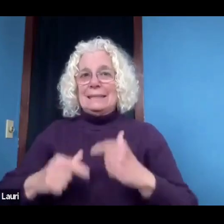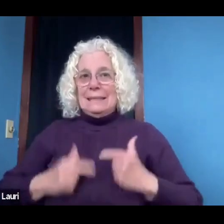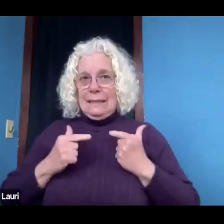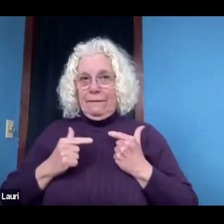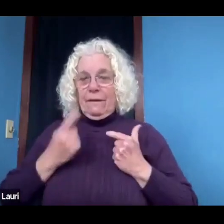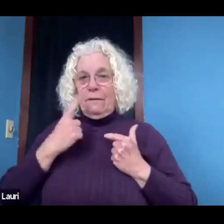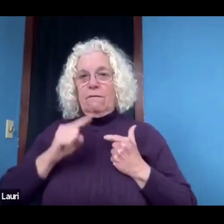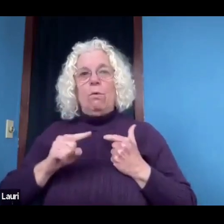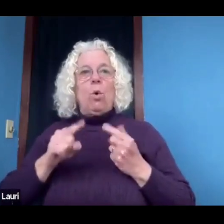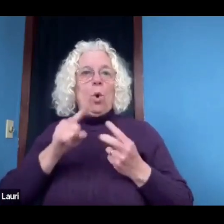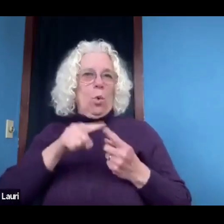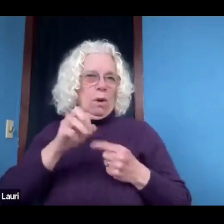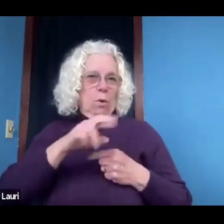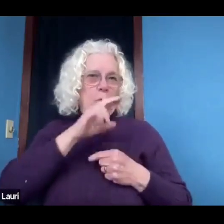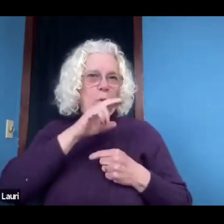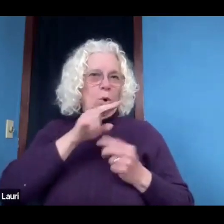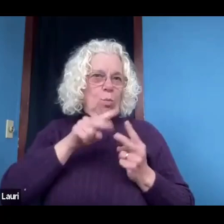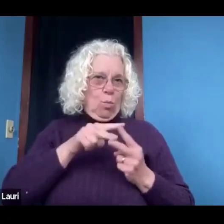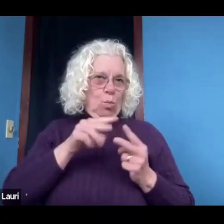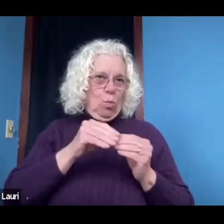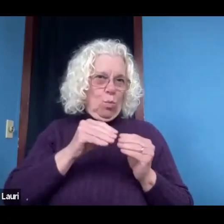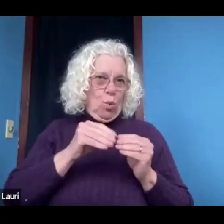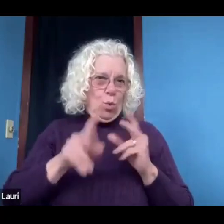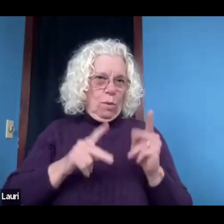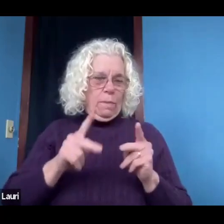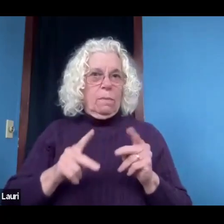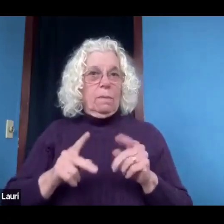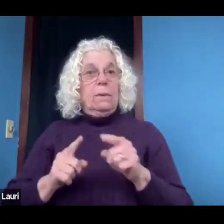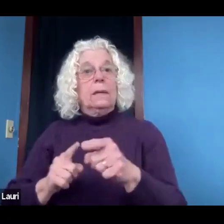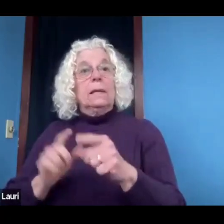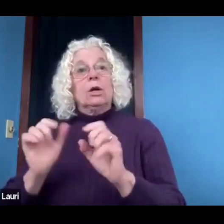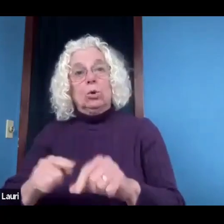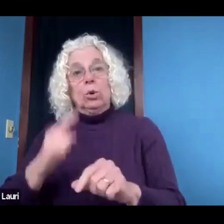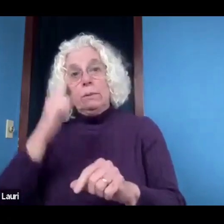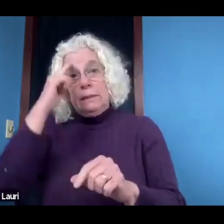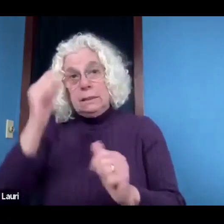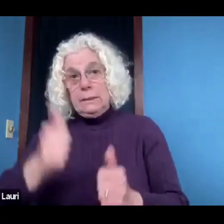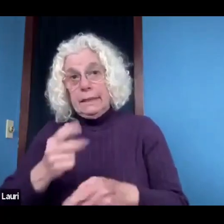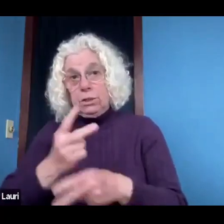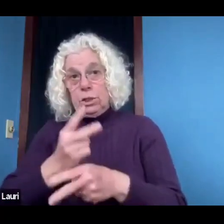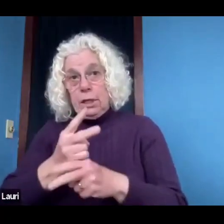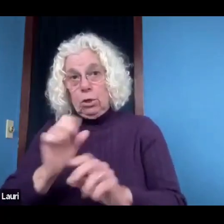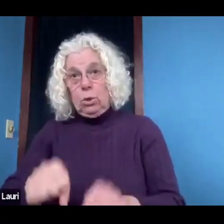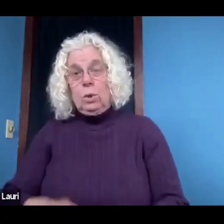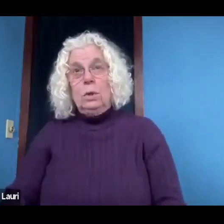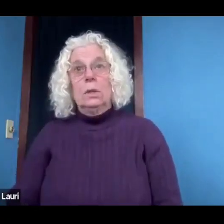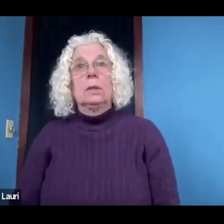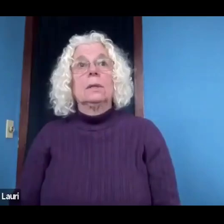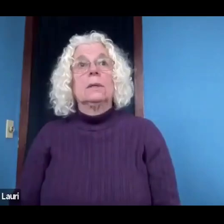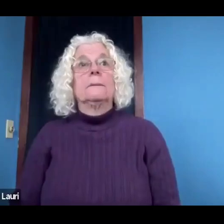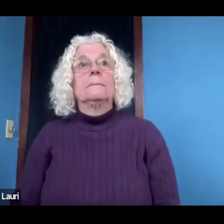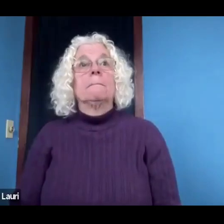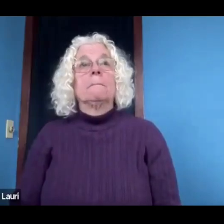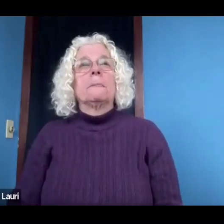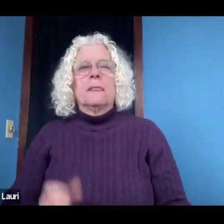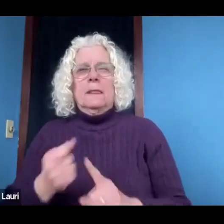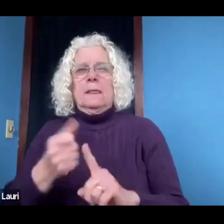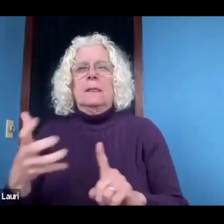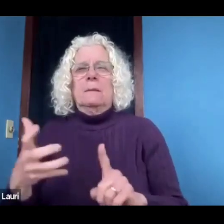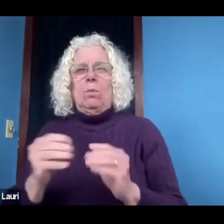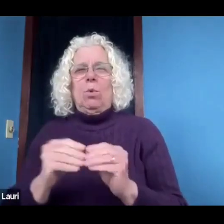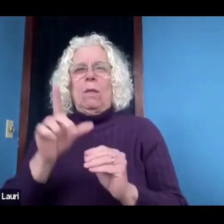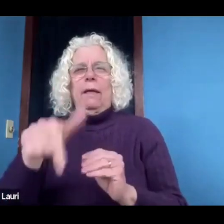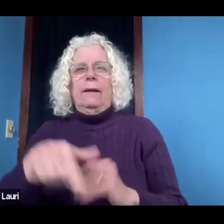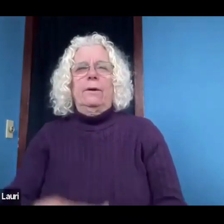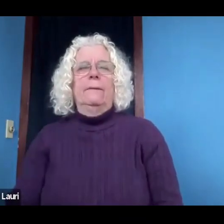adults. Assisted living facilities may also include dementia care. And we'll get a little bit more into that. Next